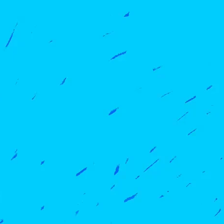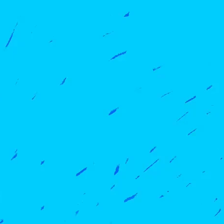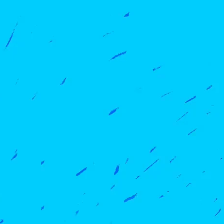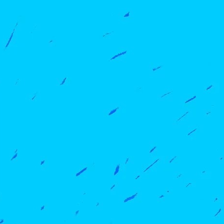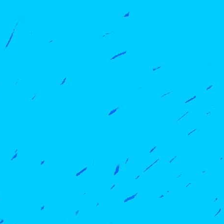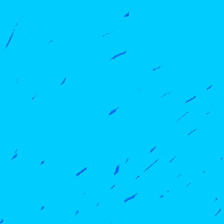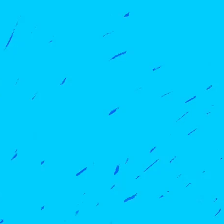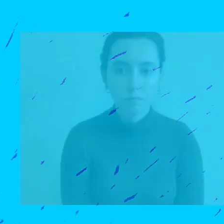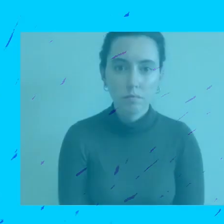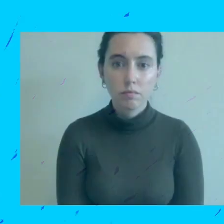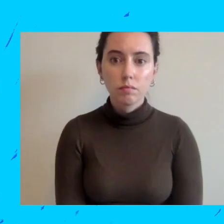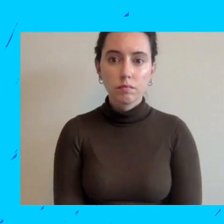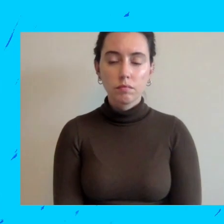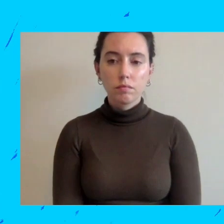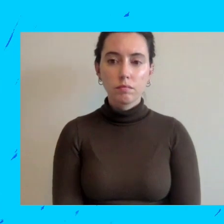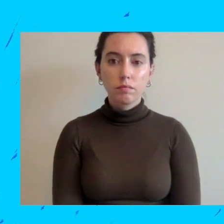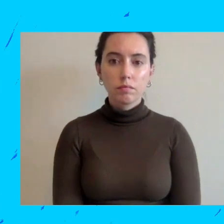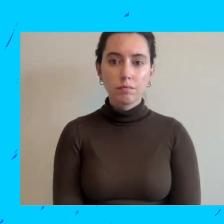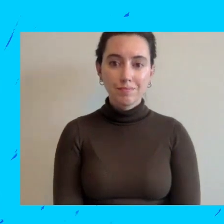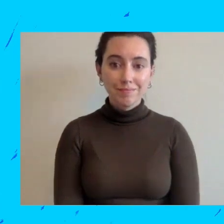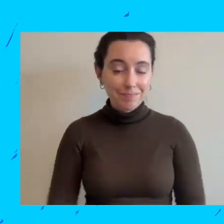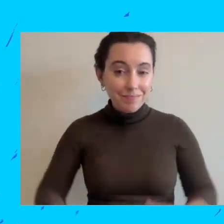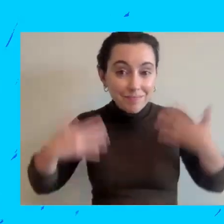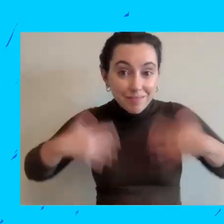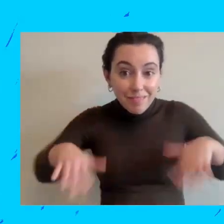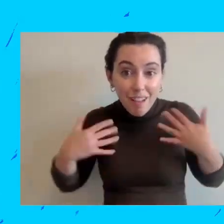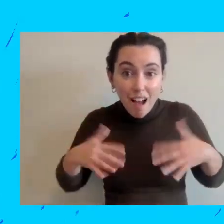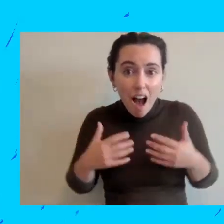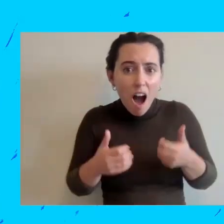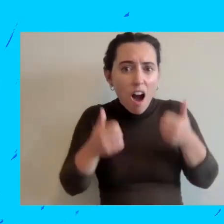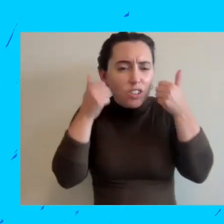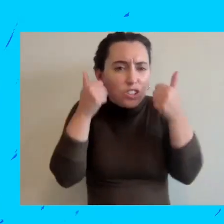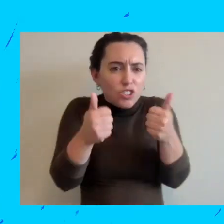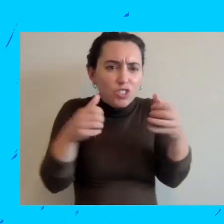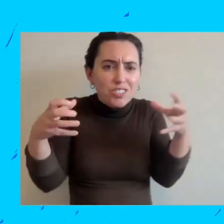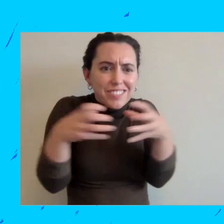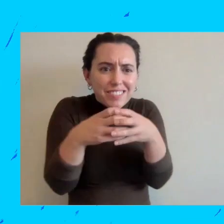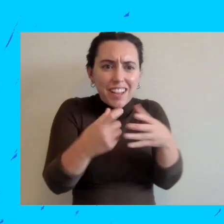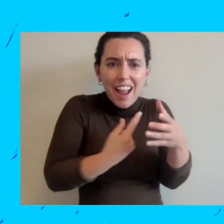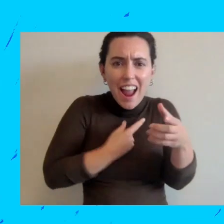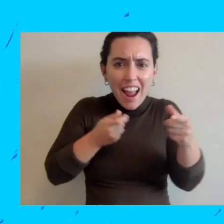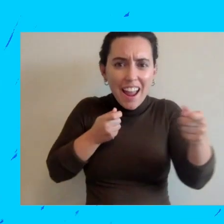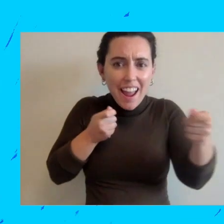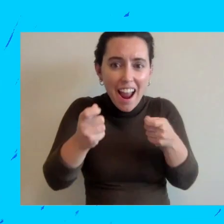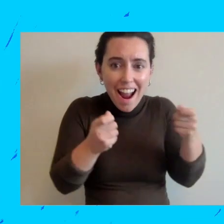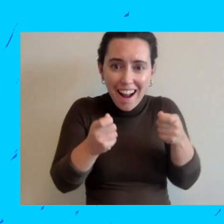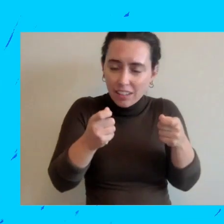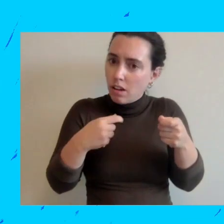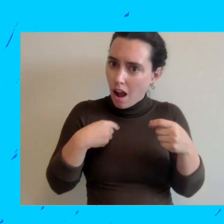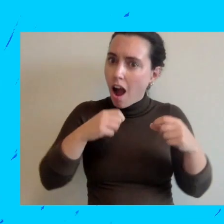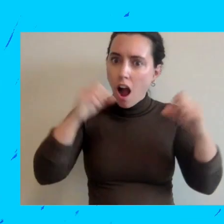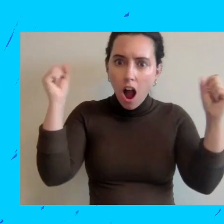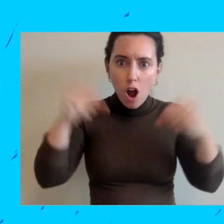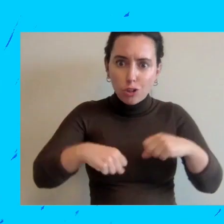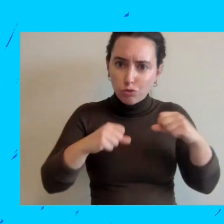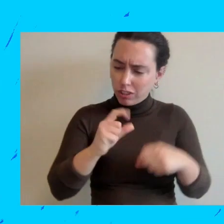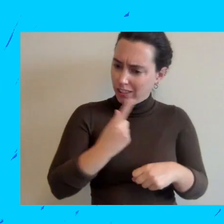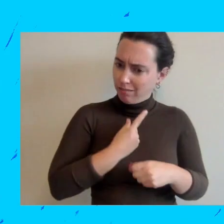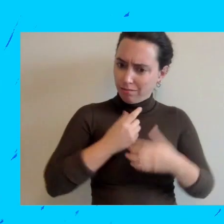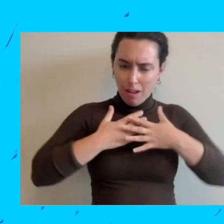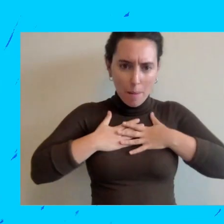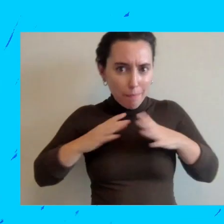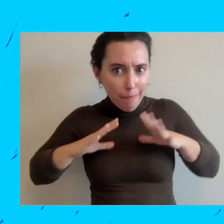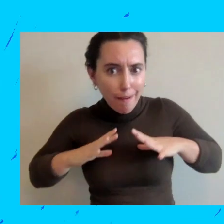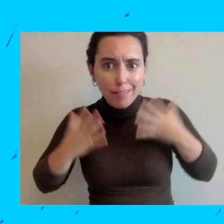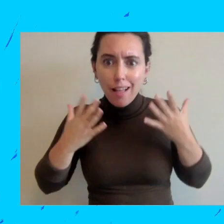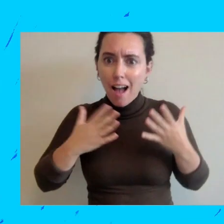Wow, what did you think of that session about agency? For me, it's essential to feel in control of, you know, my own life and my own choices.